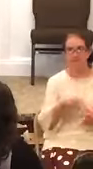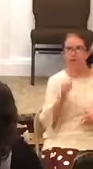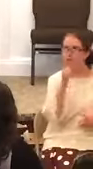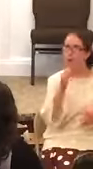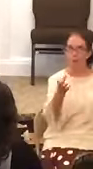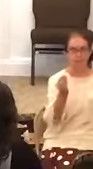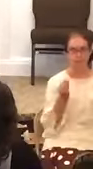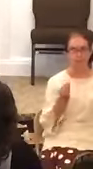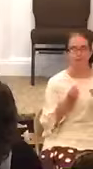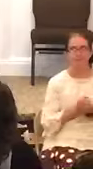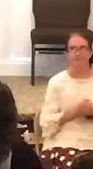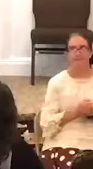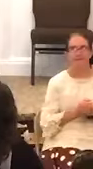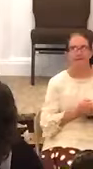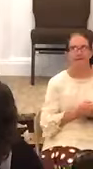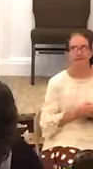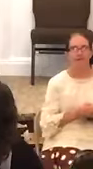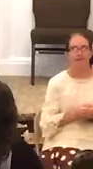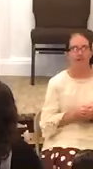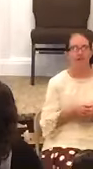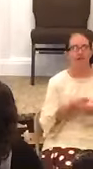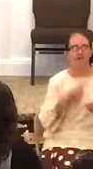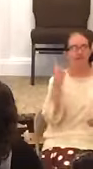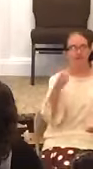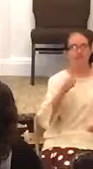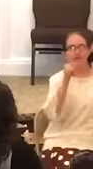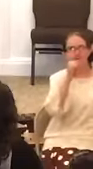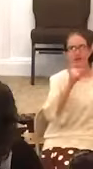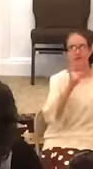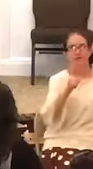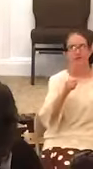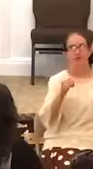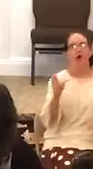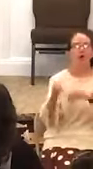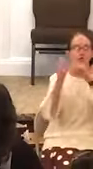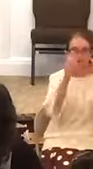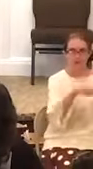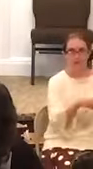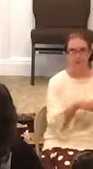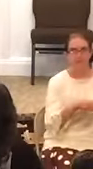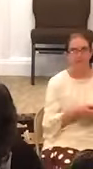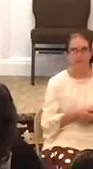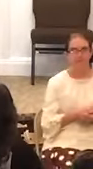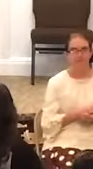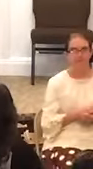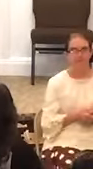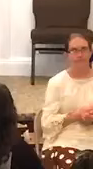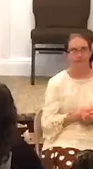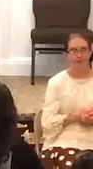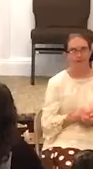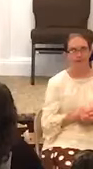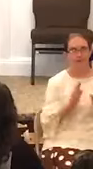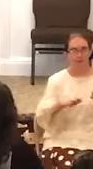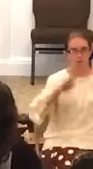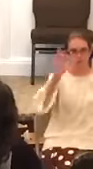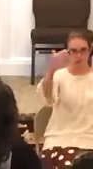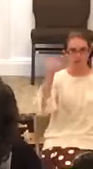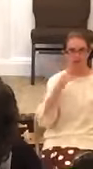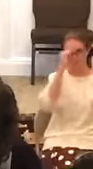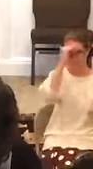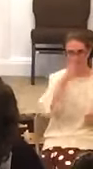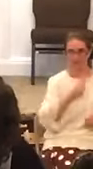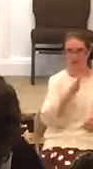get it. That's it. So somebody will be telling you what to do. Amen. It's great to have a